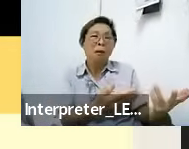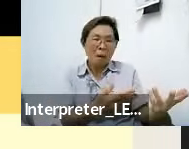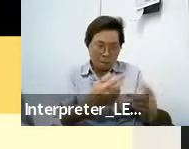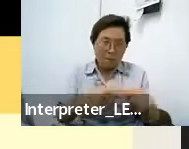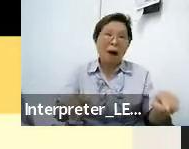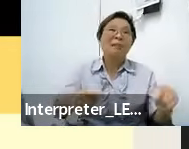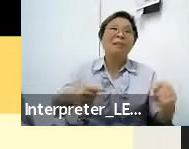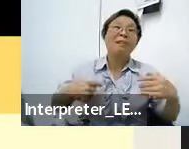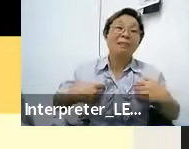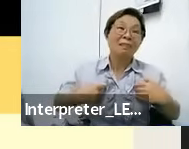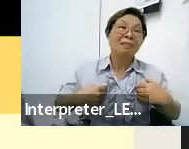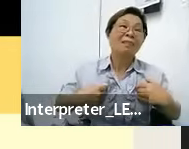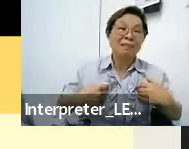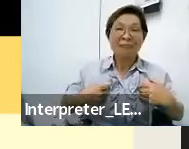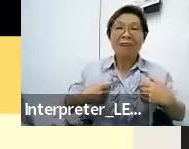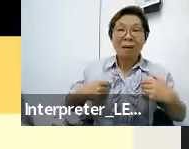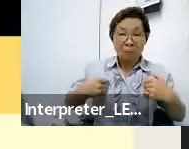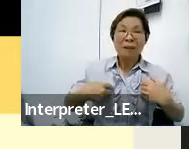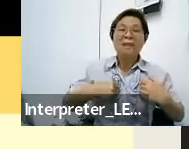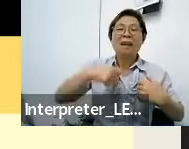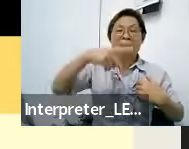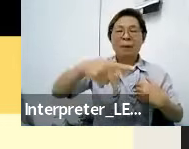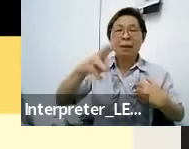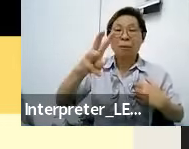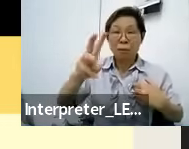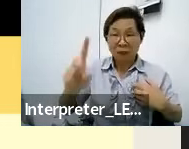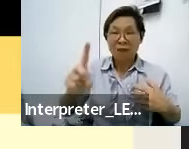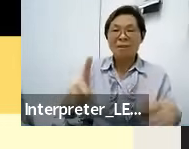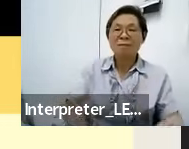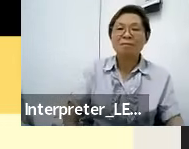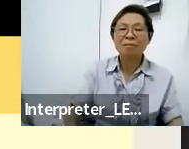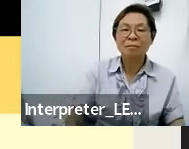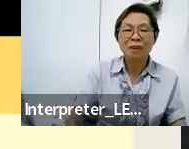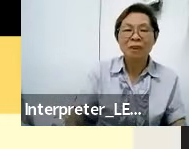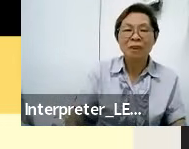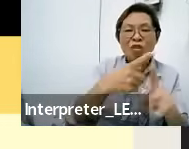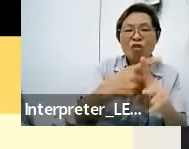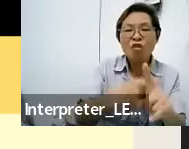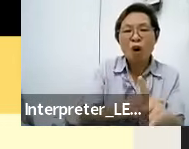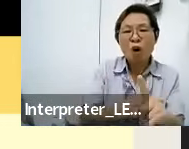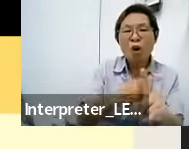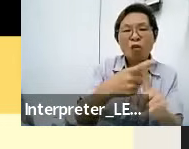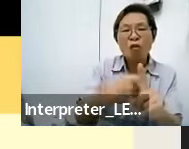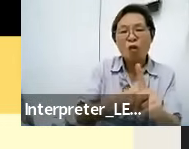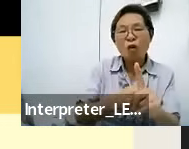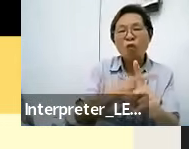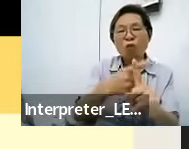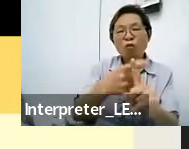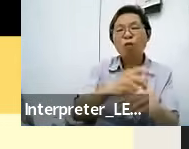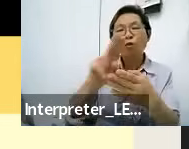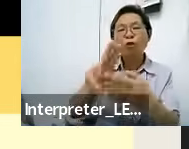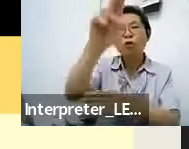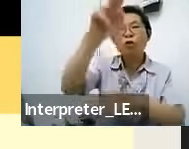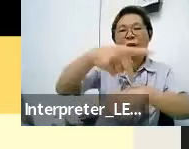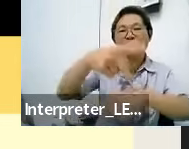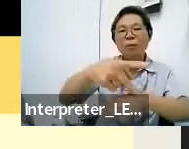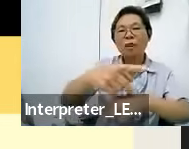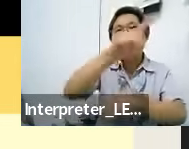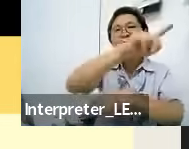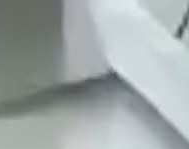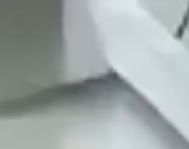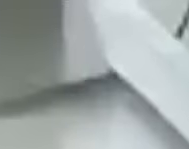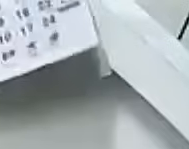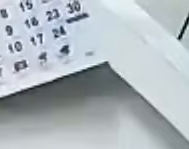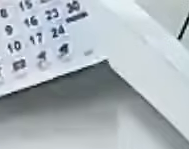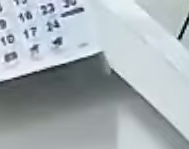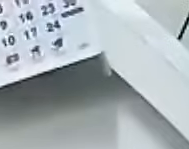from Joanna Faye P. Rodriguez from Catanduanes State University from the Philippines. Thank you for the question. So